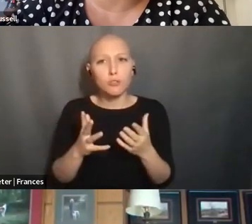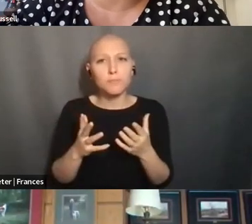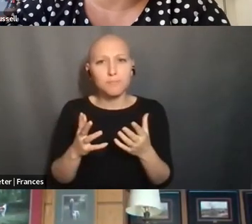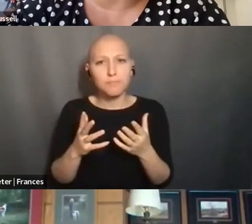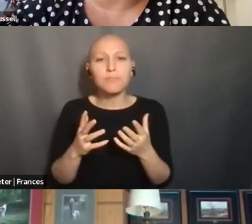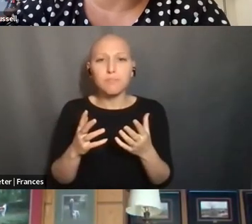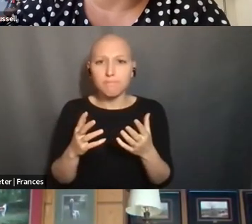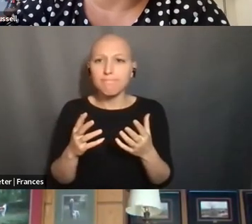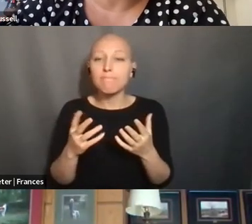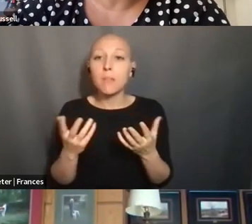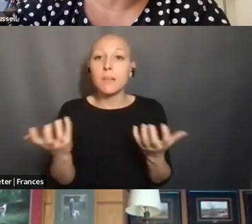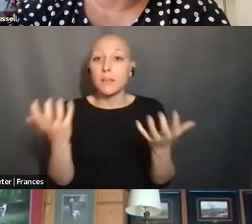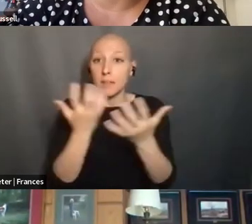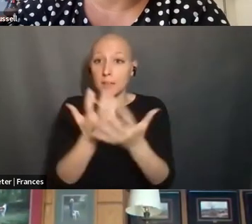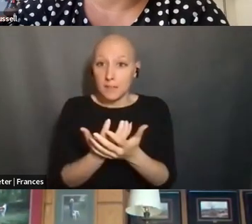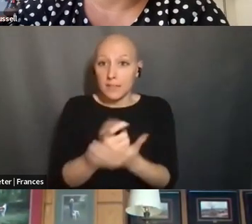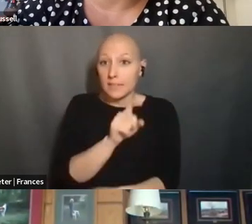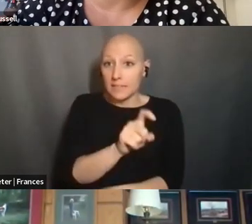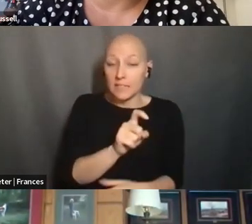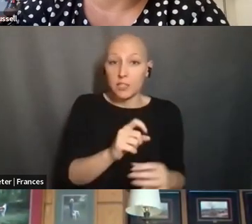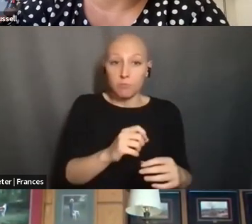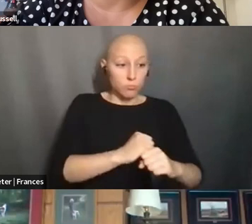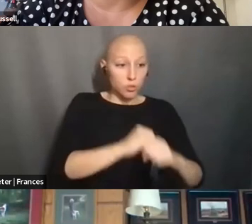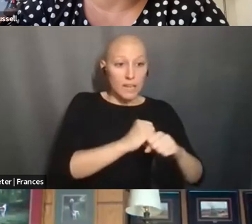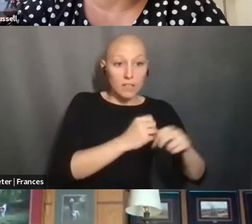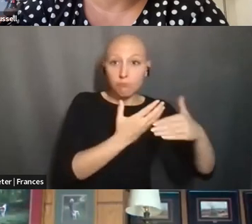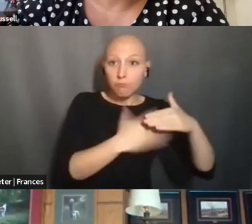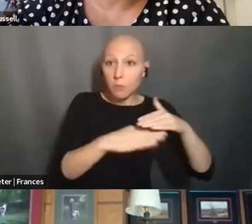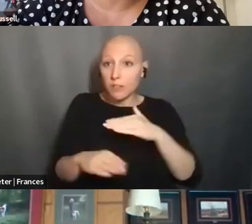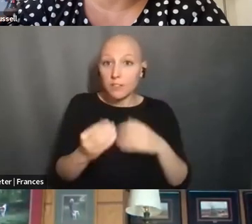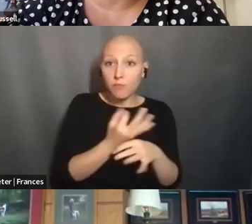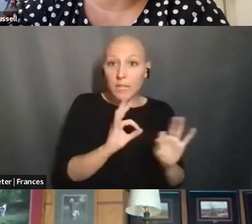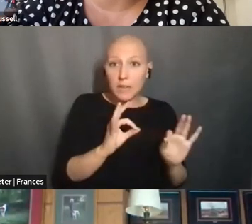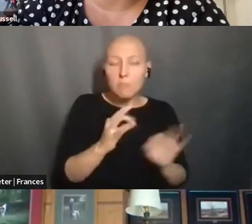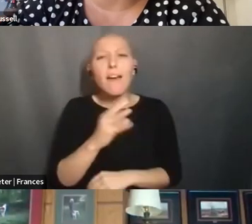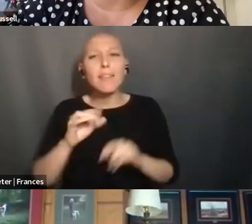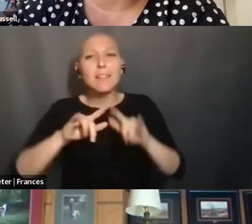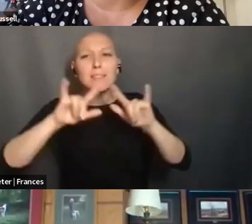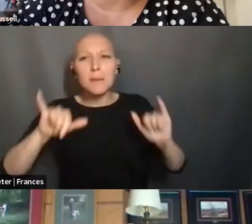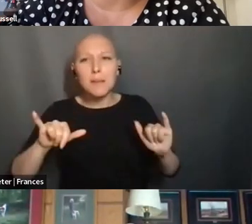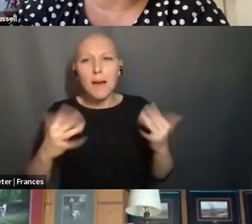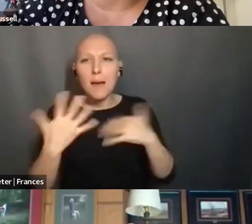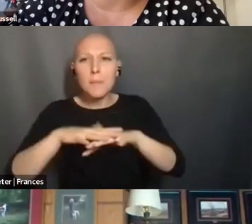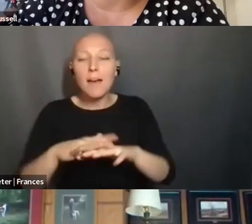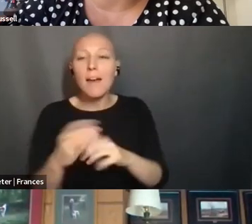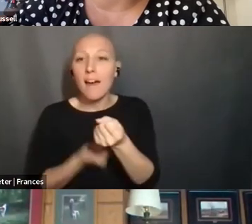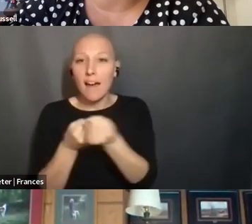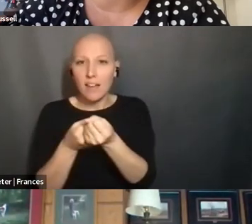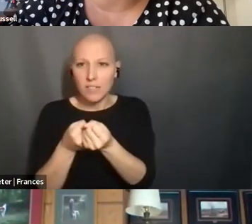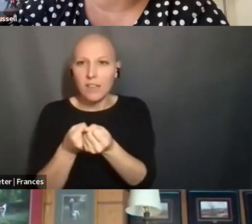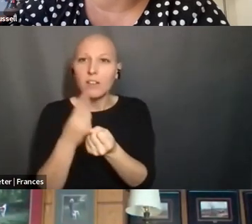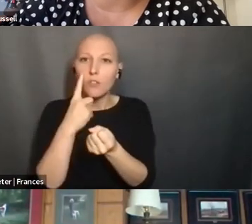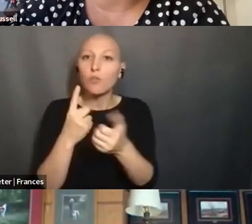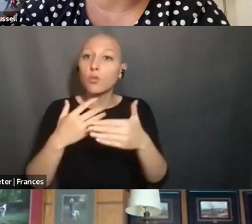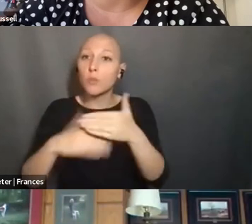protect reproductive freedoms with the need to advocate for vulnerable populations? I'm thinking specifically of state bans on abortion based on